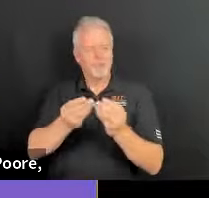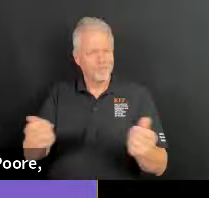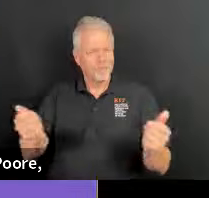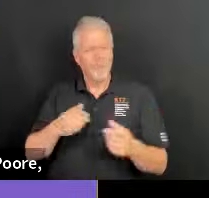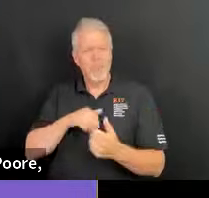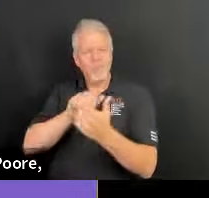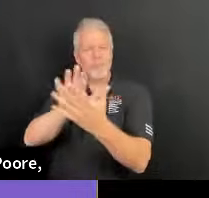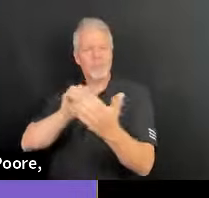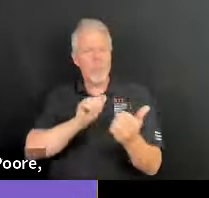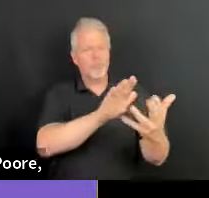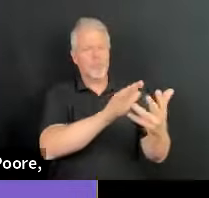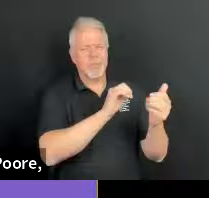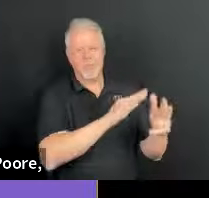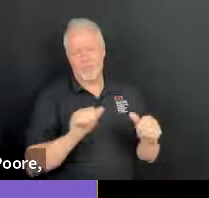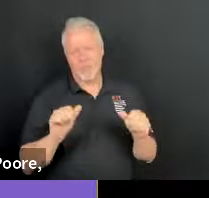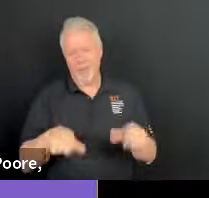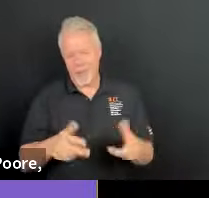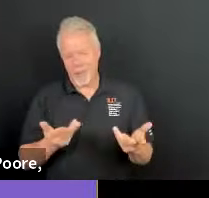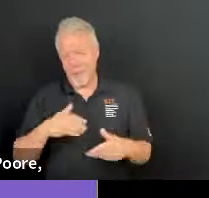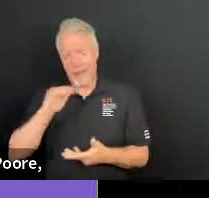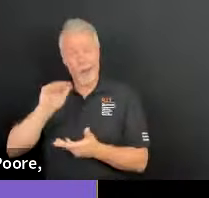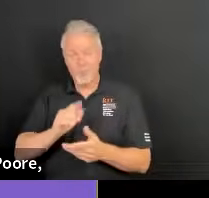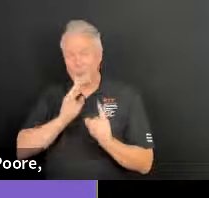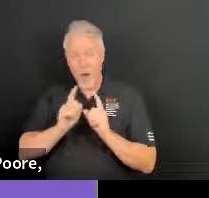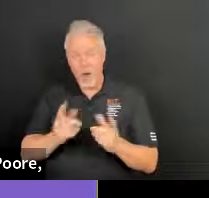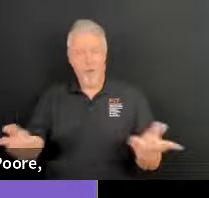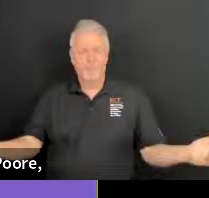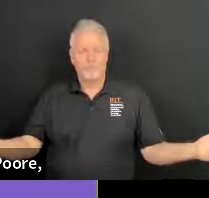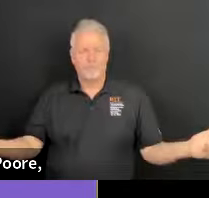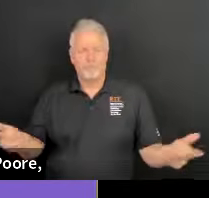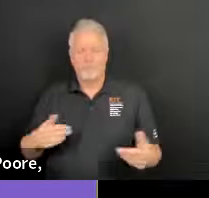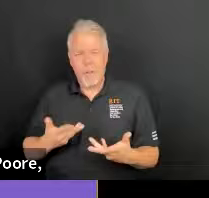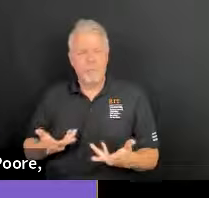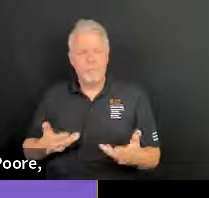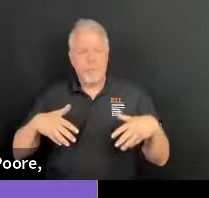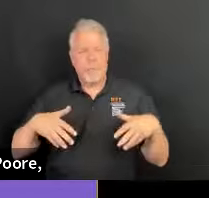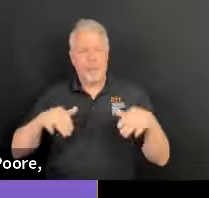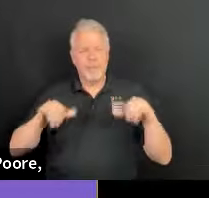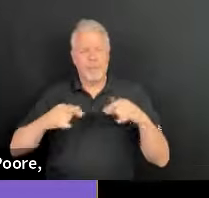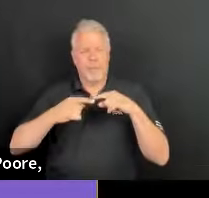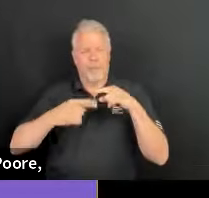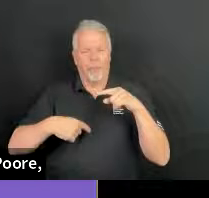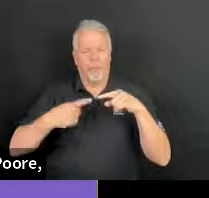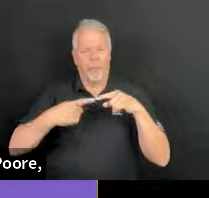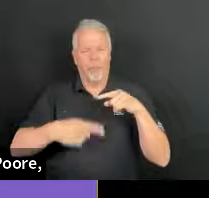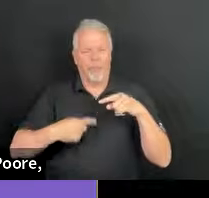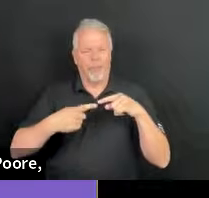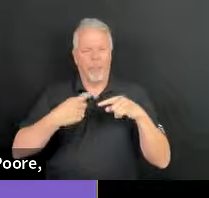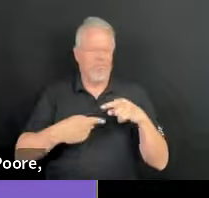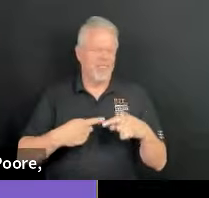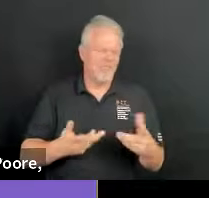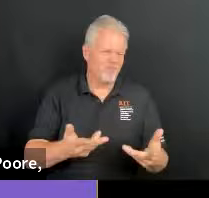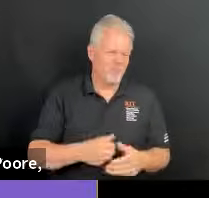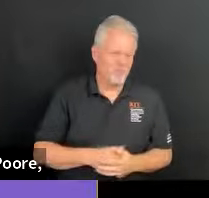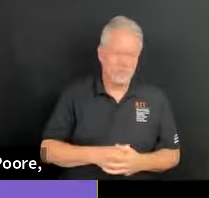this kind of non-committal answer. So we would love to have more talks and more information sharing, but